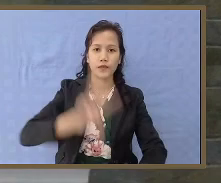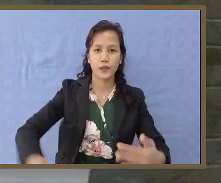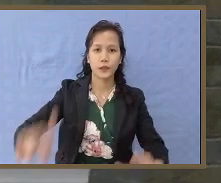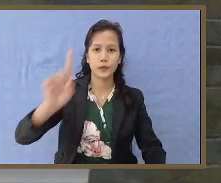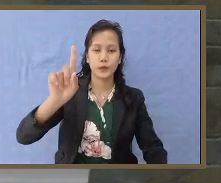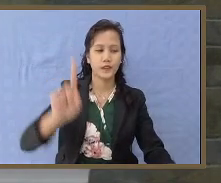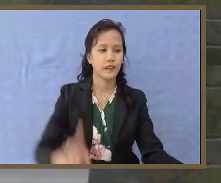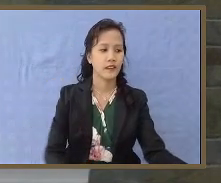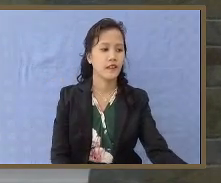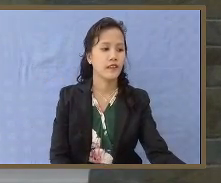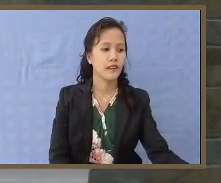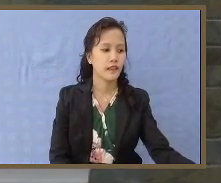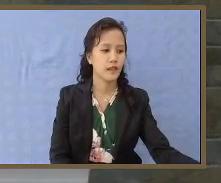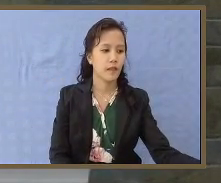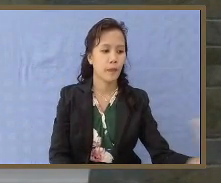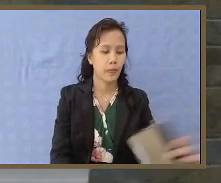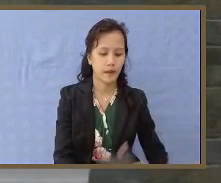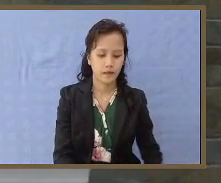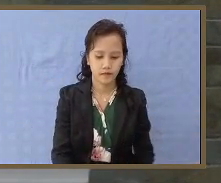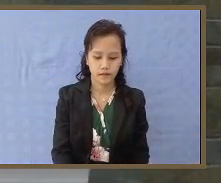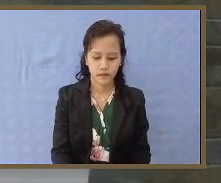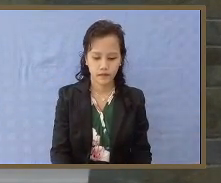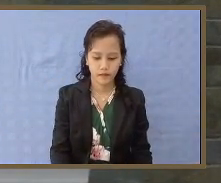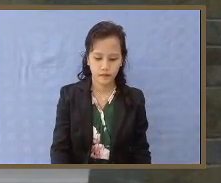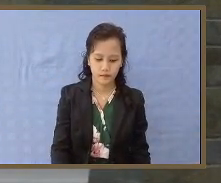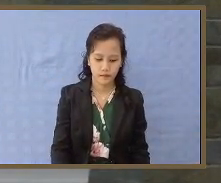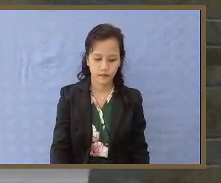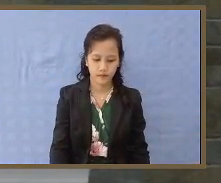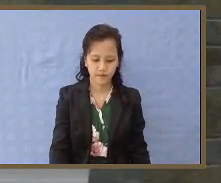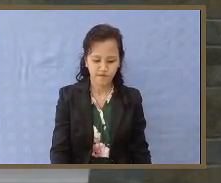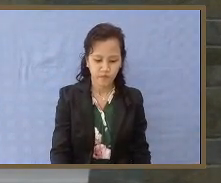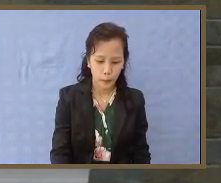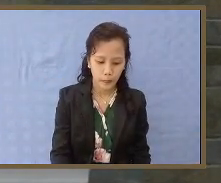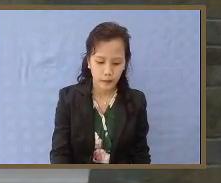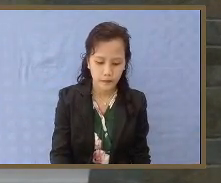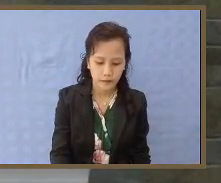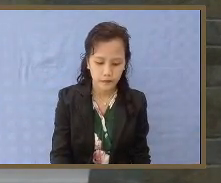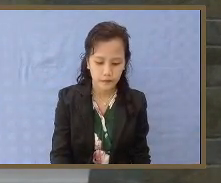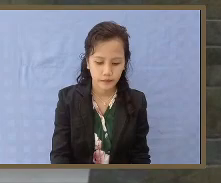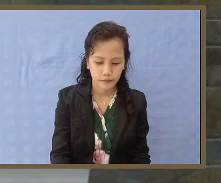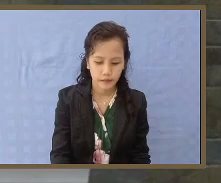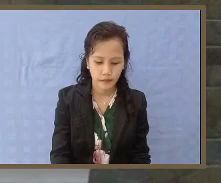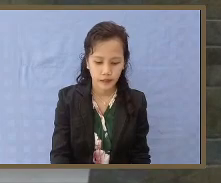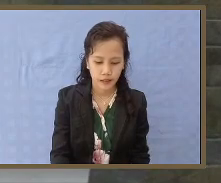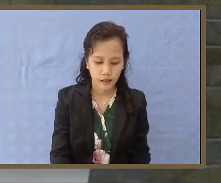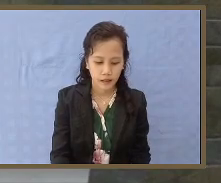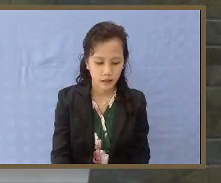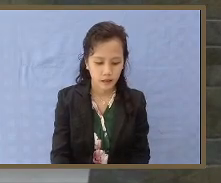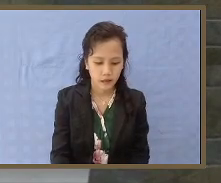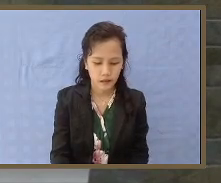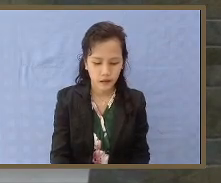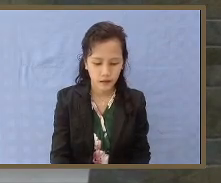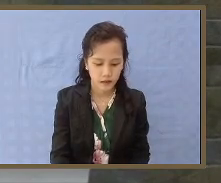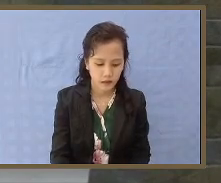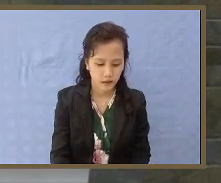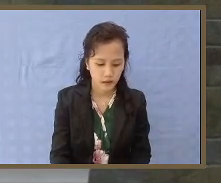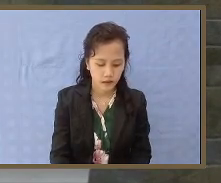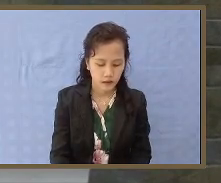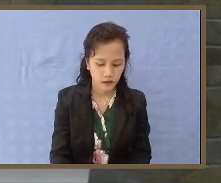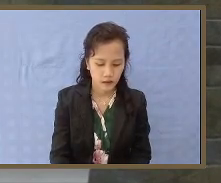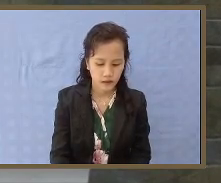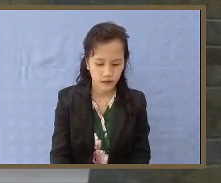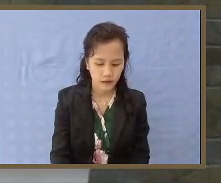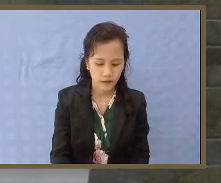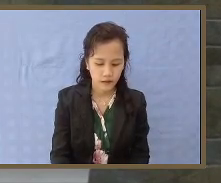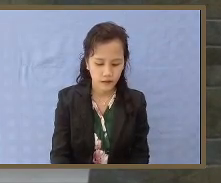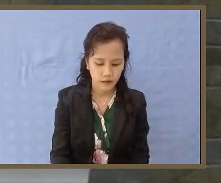it. Except the Lord keep the city, the watchman waketh but in vain. It is vain